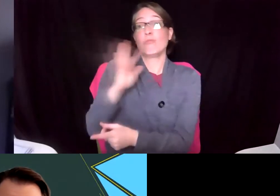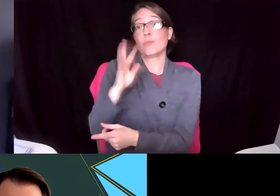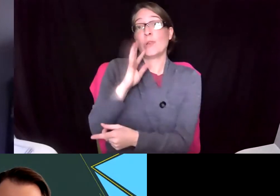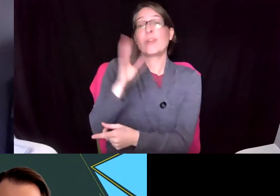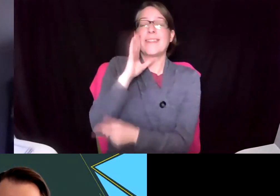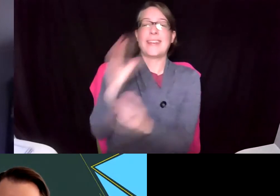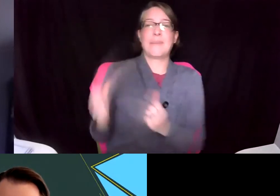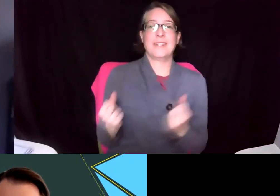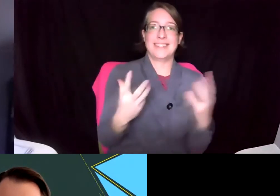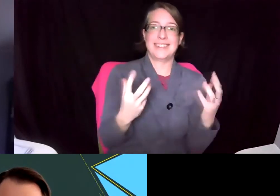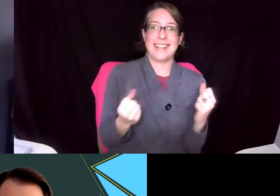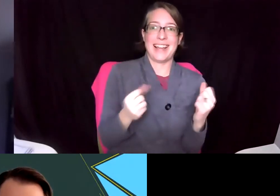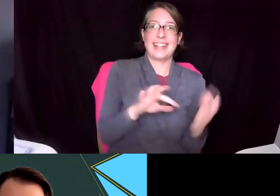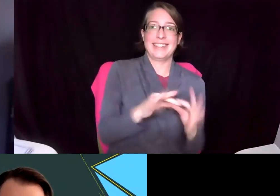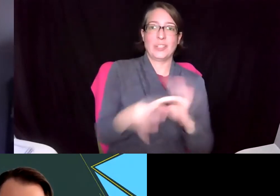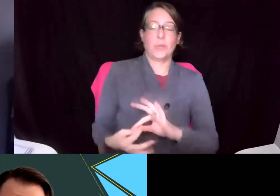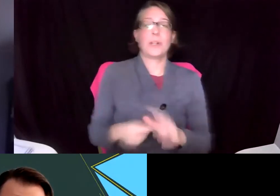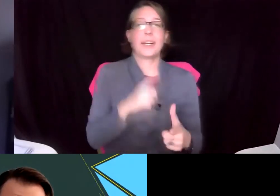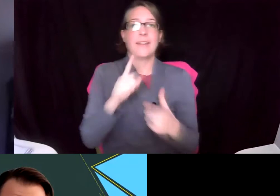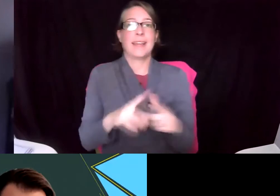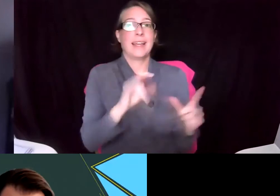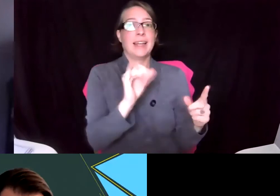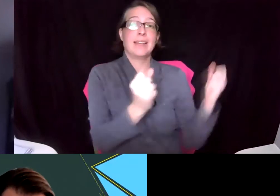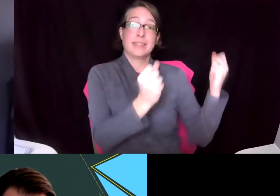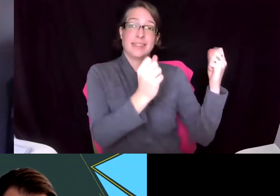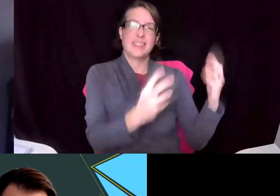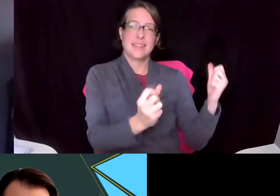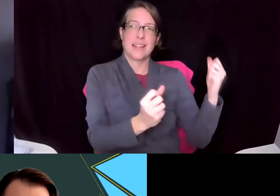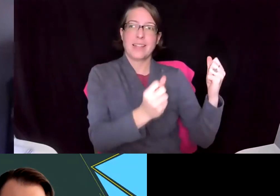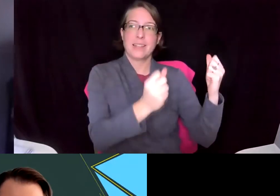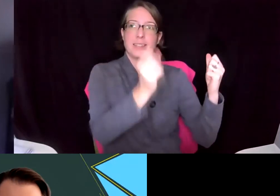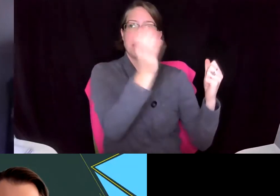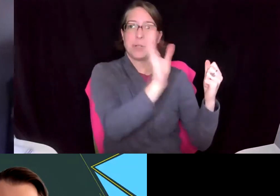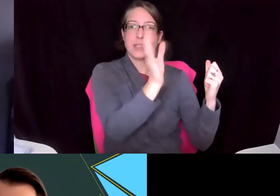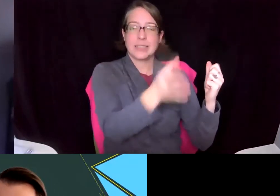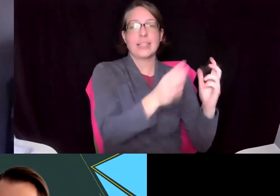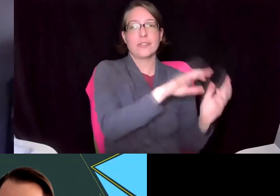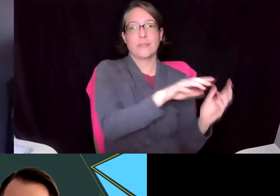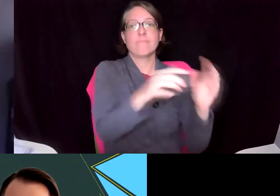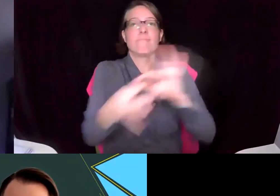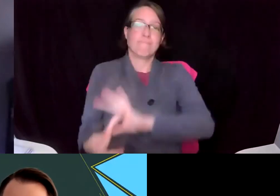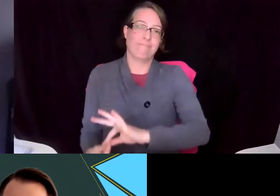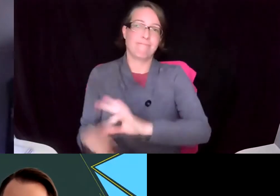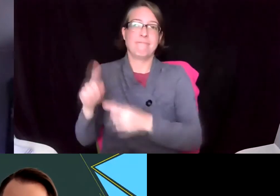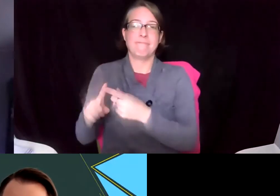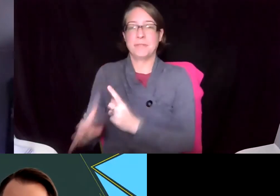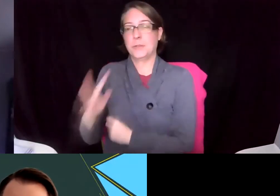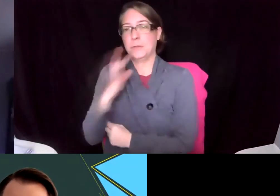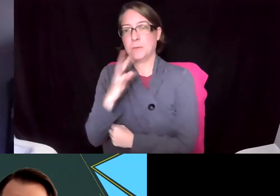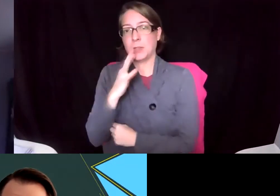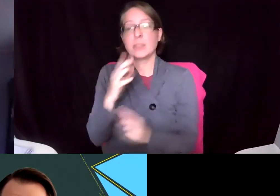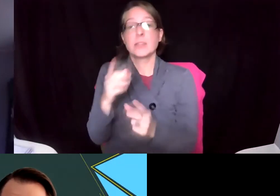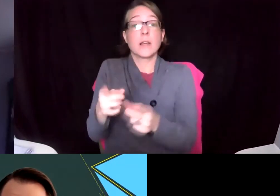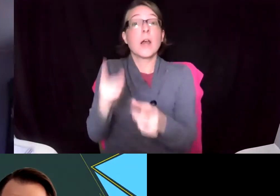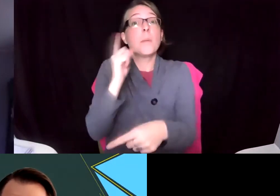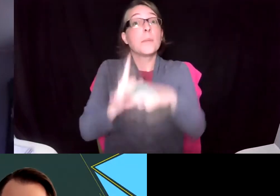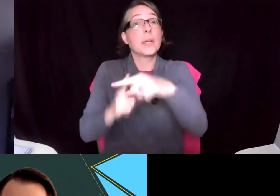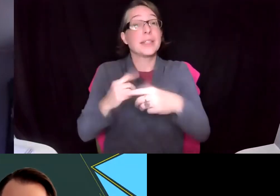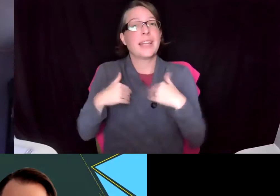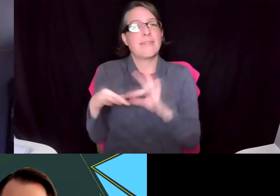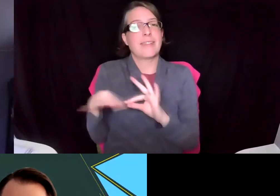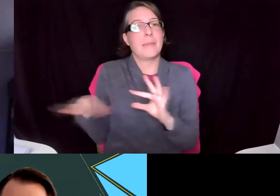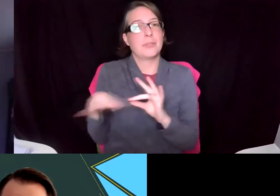also there are live captions available if you click the CC button at the bottom of the Zoom window. So the